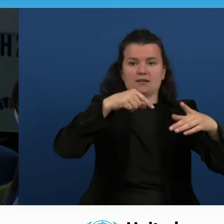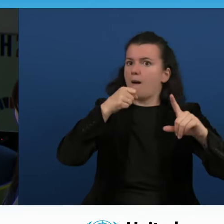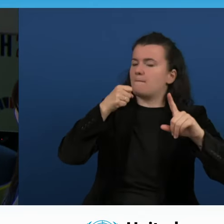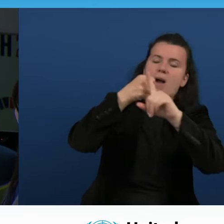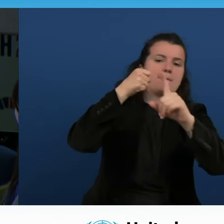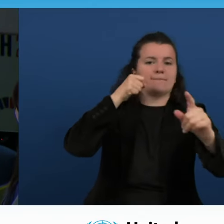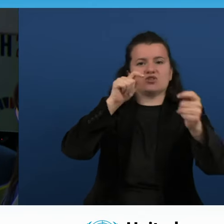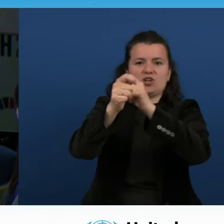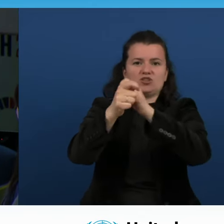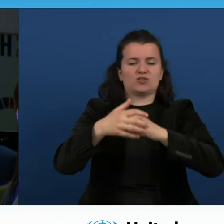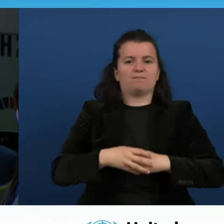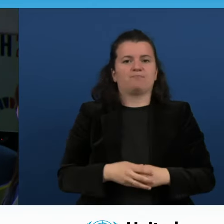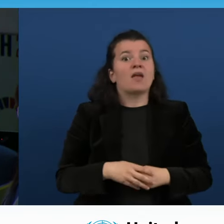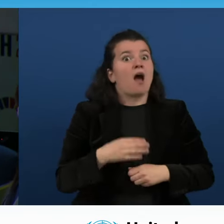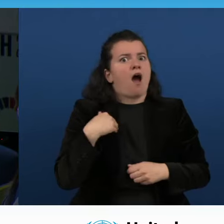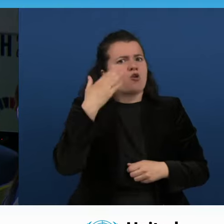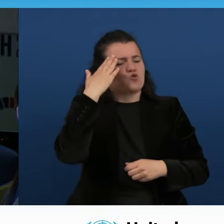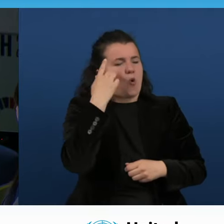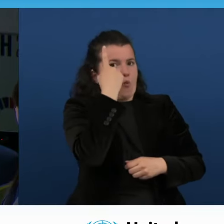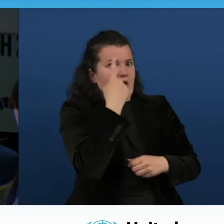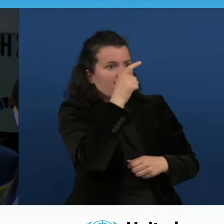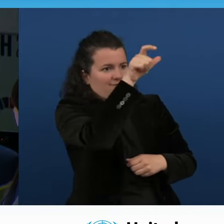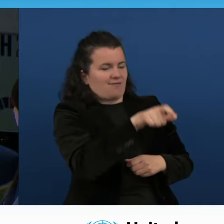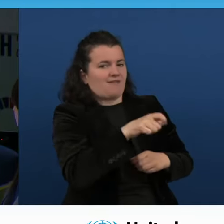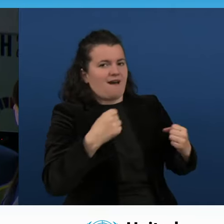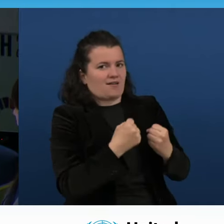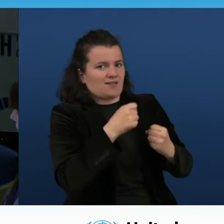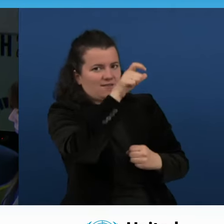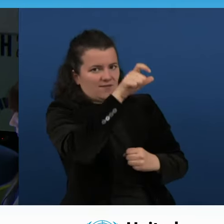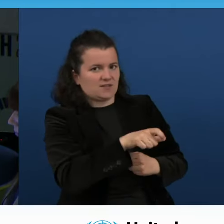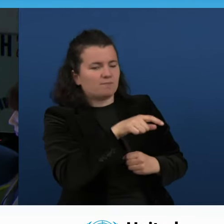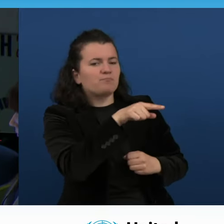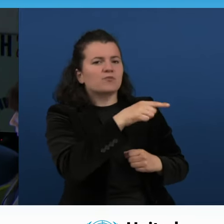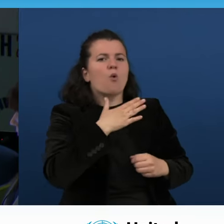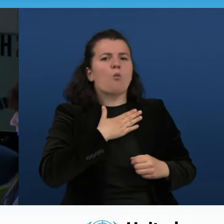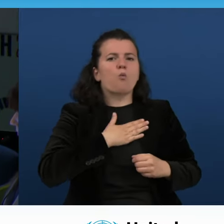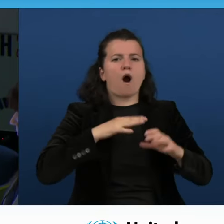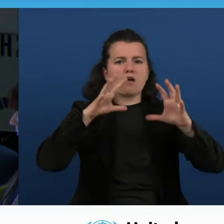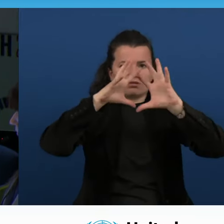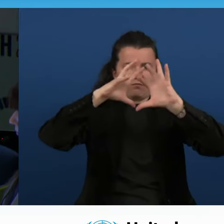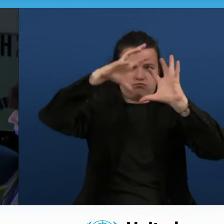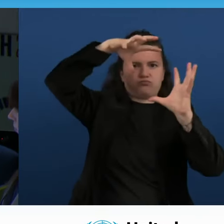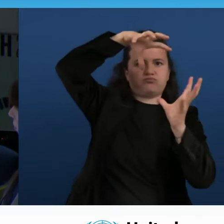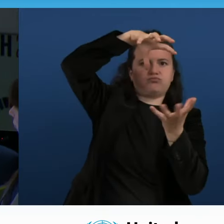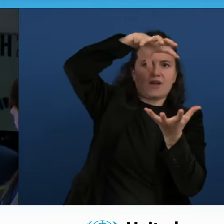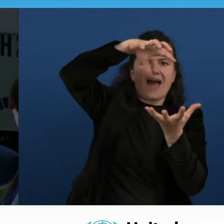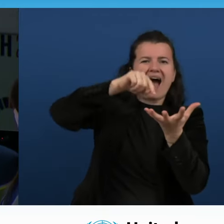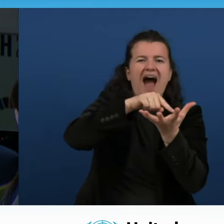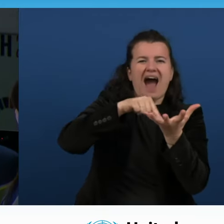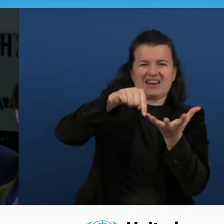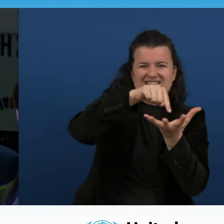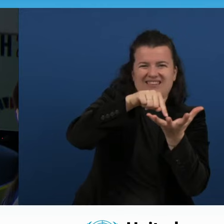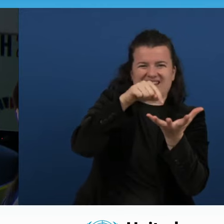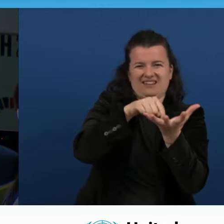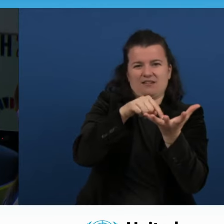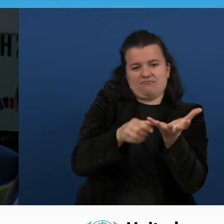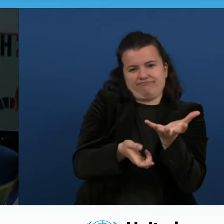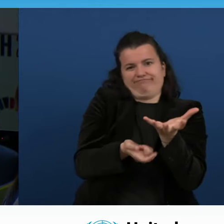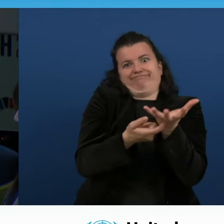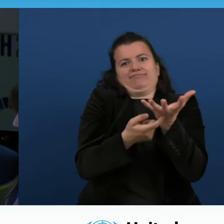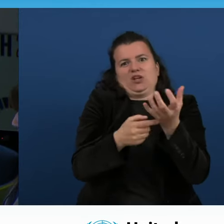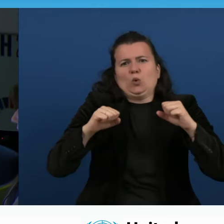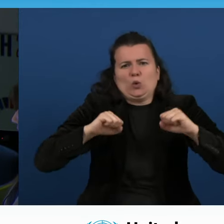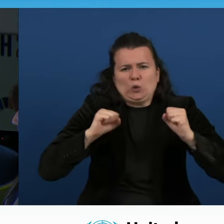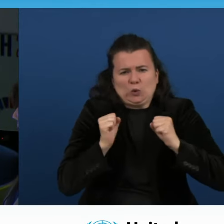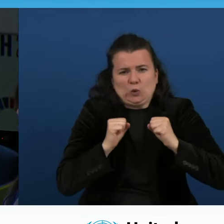is Elijah, and he embarked on a journey to the Arctic. There, he conducted studies on contamination levels and the impact of